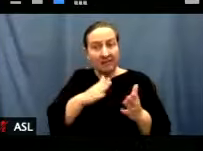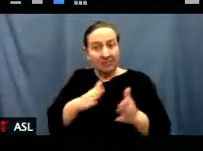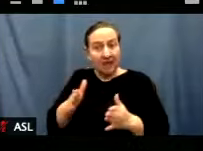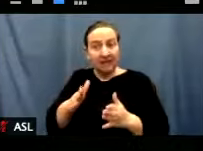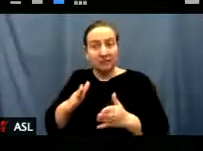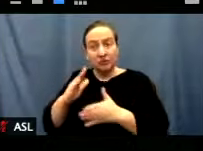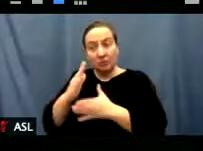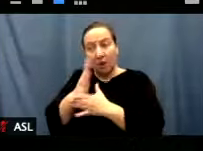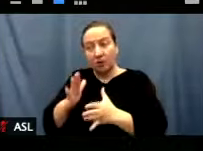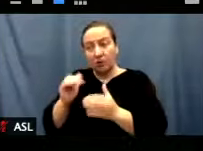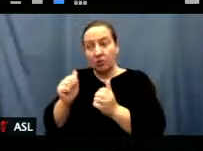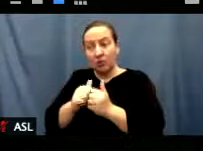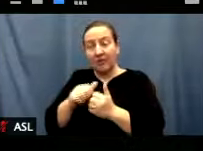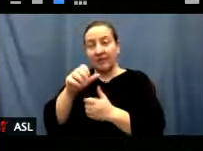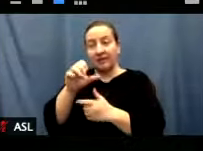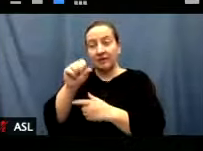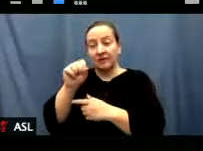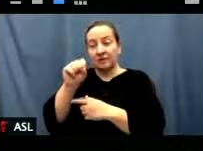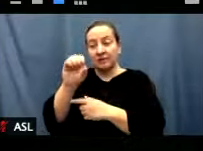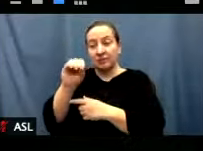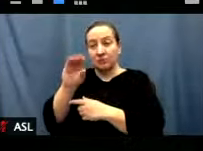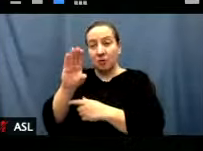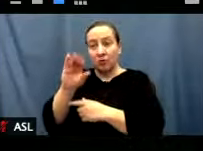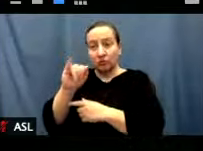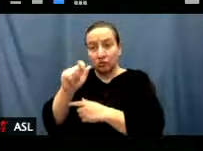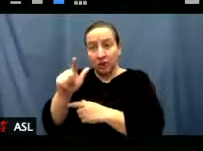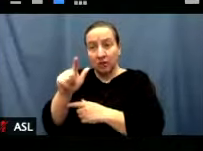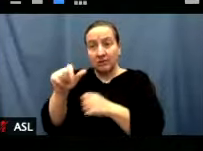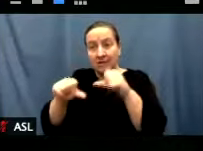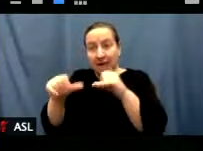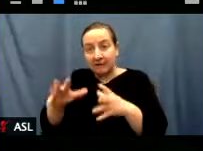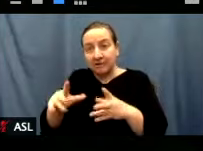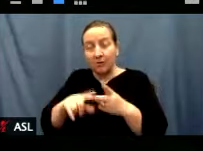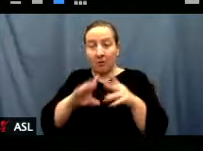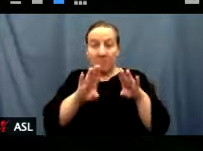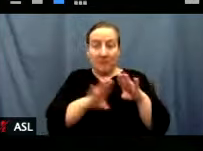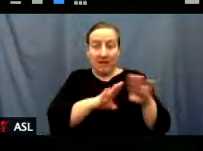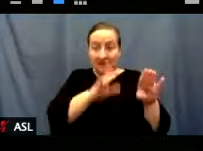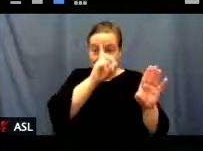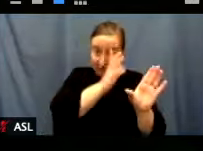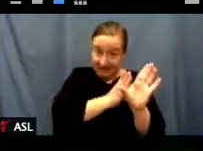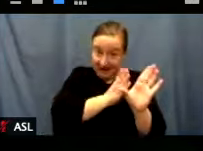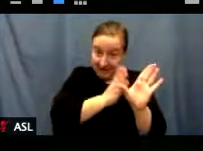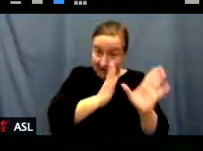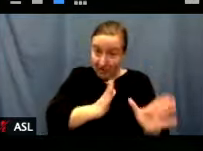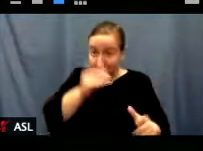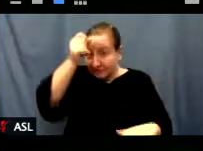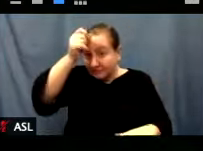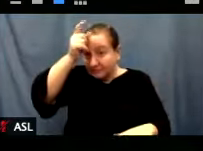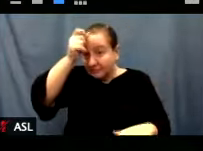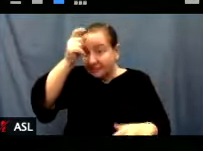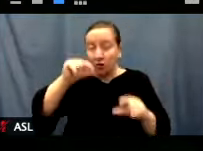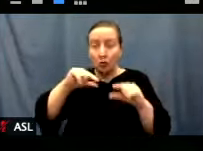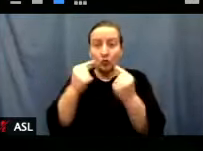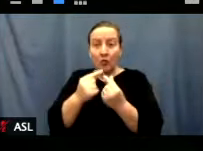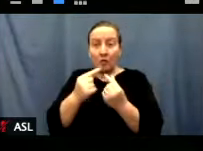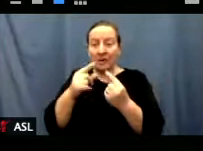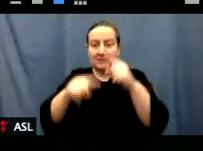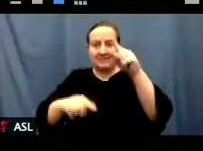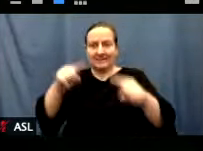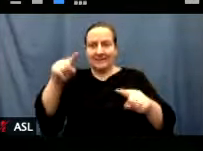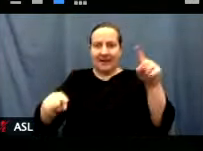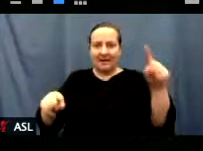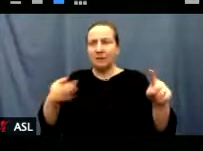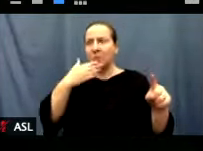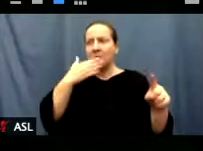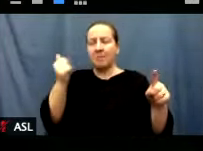social scientists or behavioral psychologists to understand what group dynamics look like so that we can be better equipped with our rhetoric